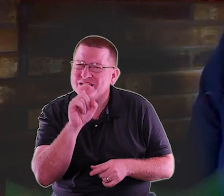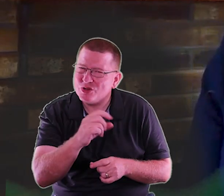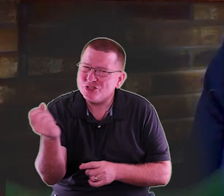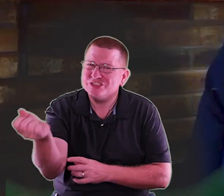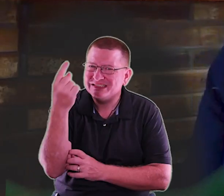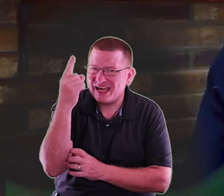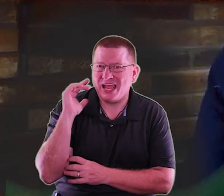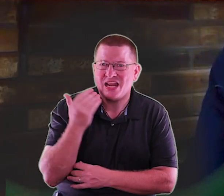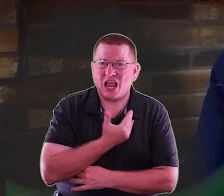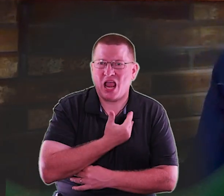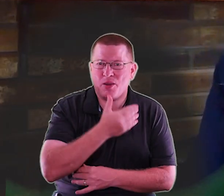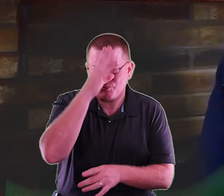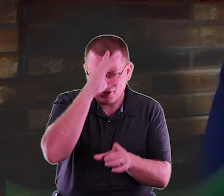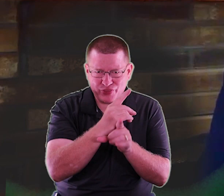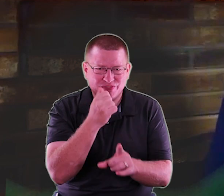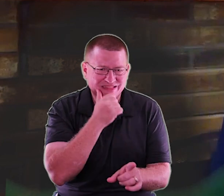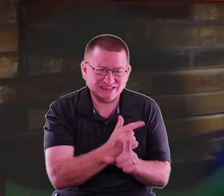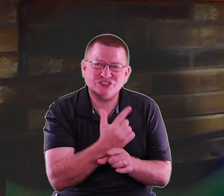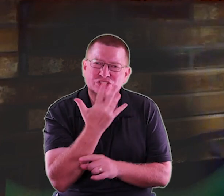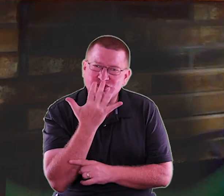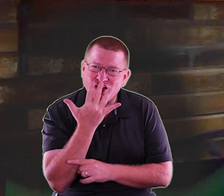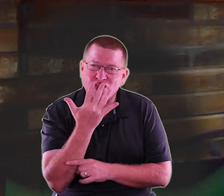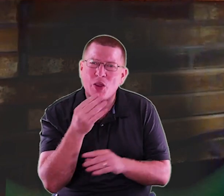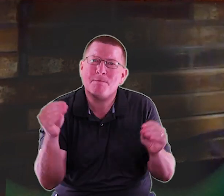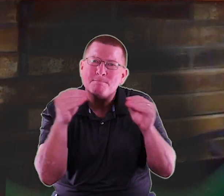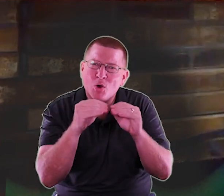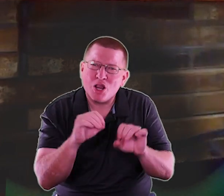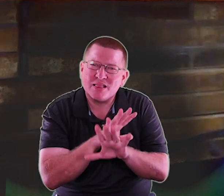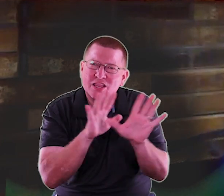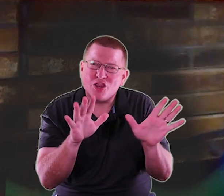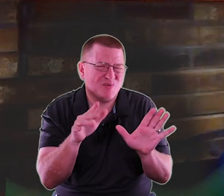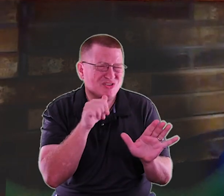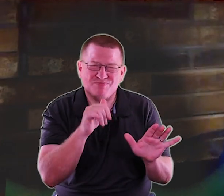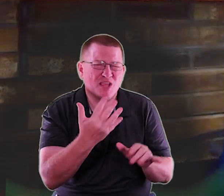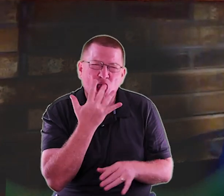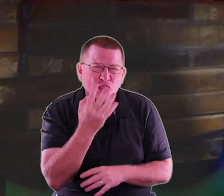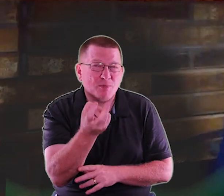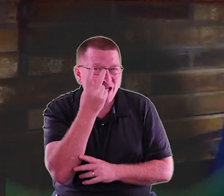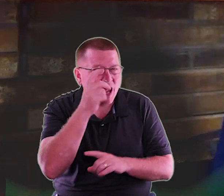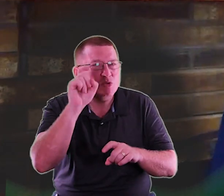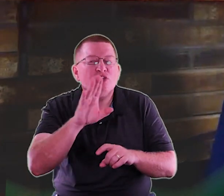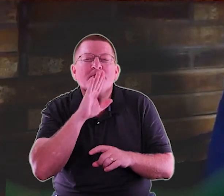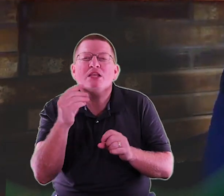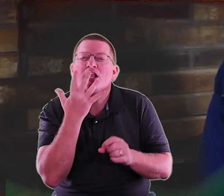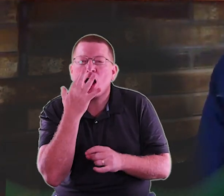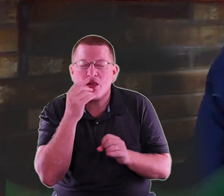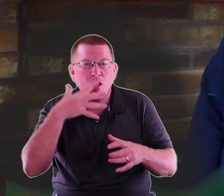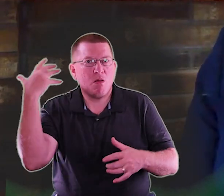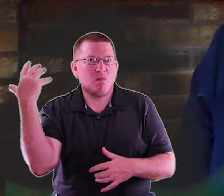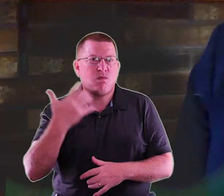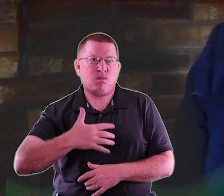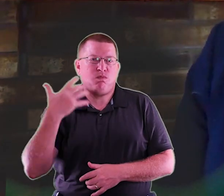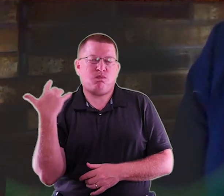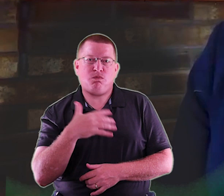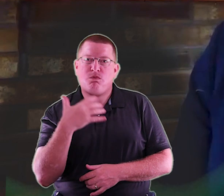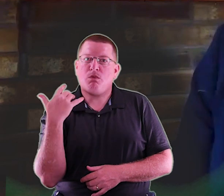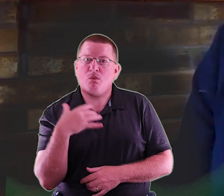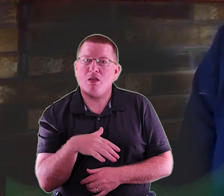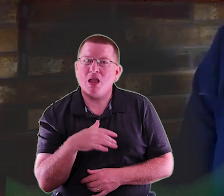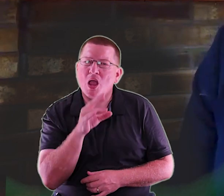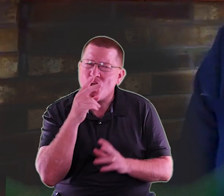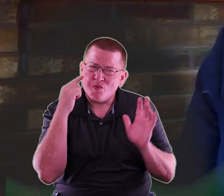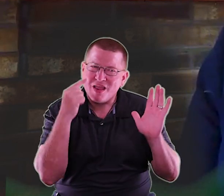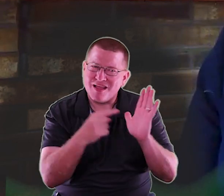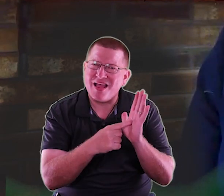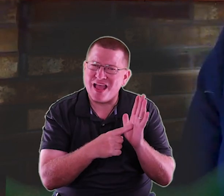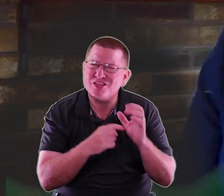clearly. We should be color amazed, recognizing the strength that comes with